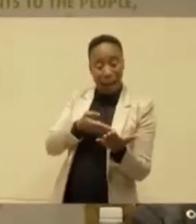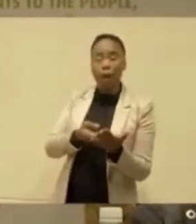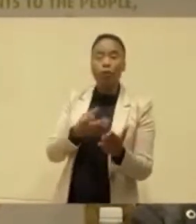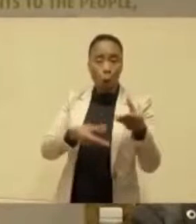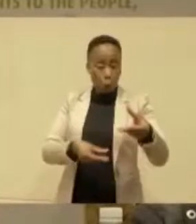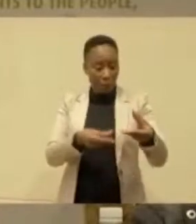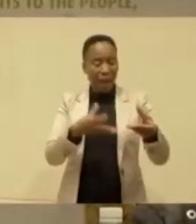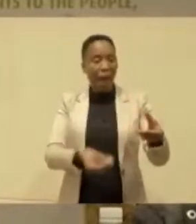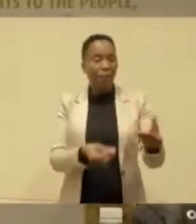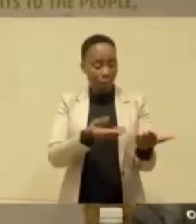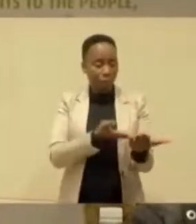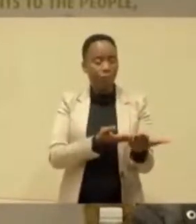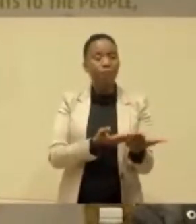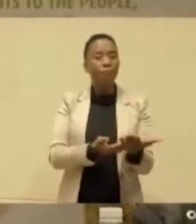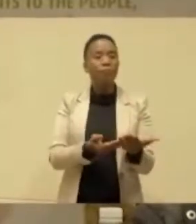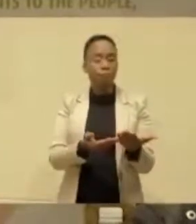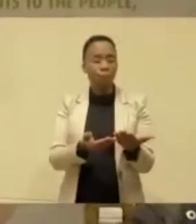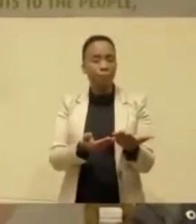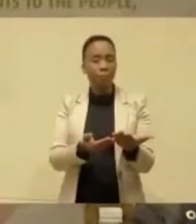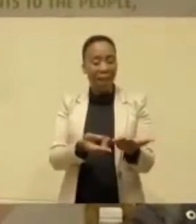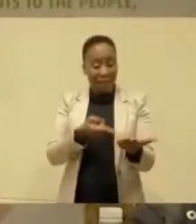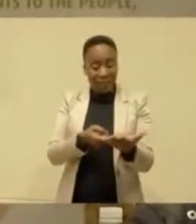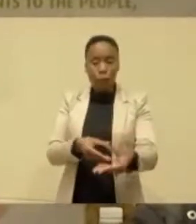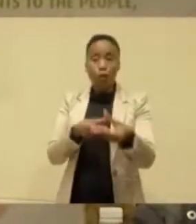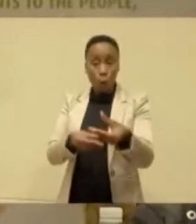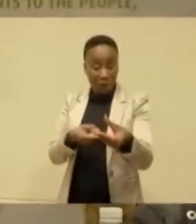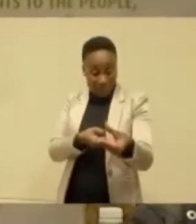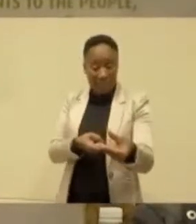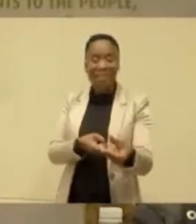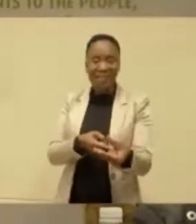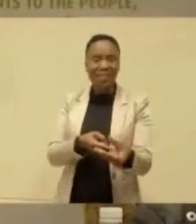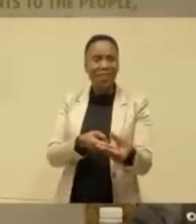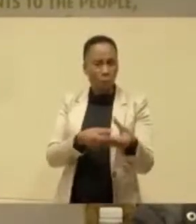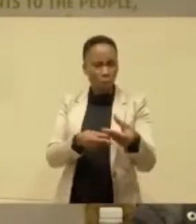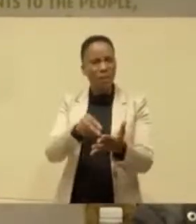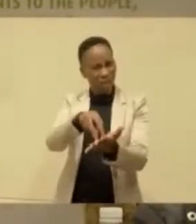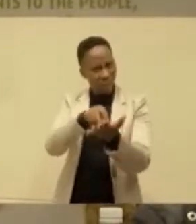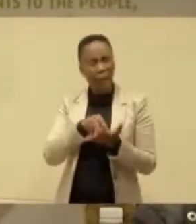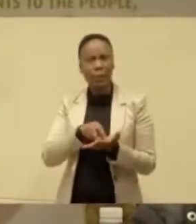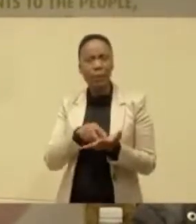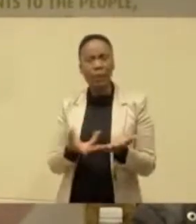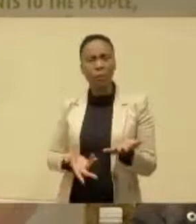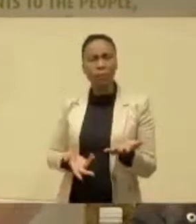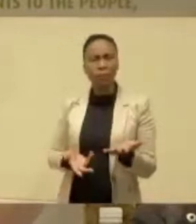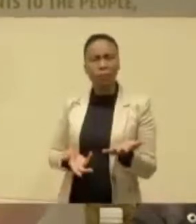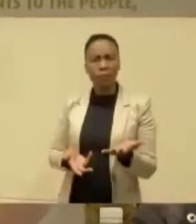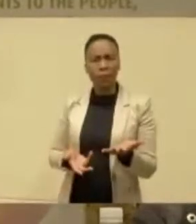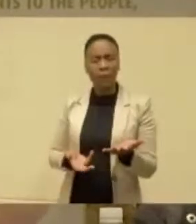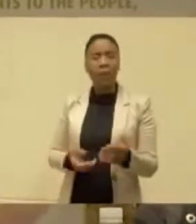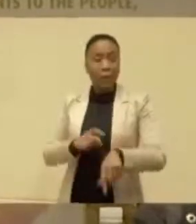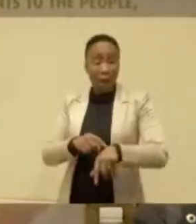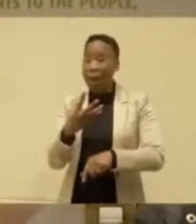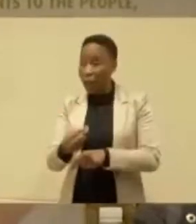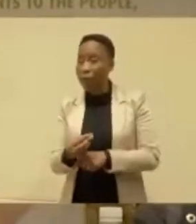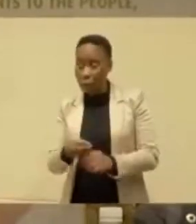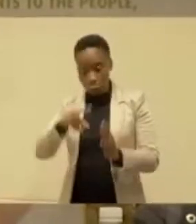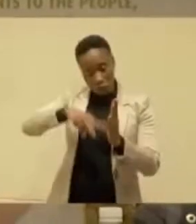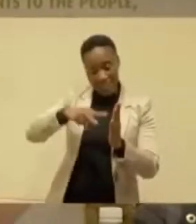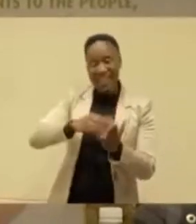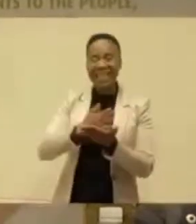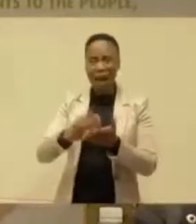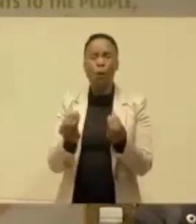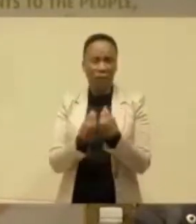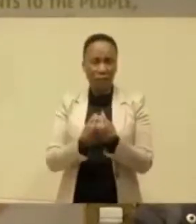table that document is a document of demands if you have time read some of the things i was just saying to the